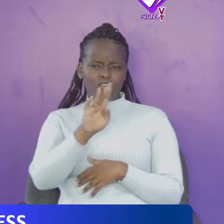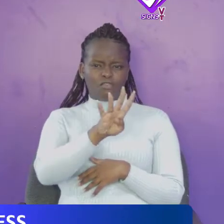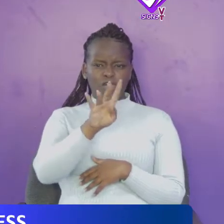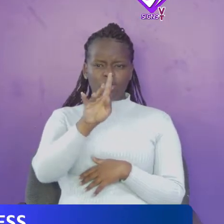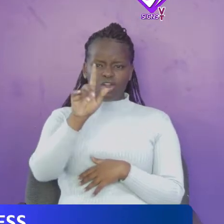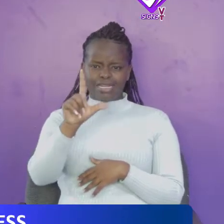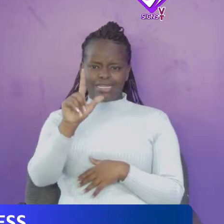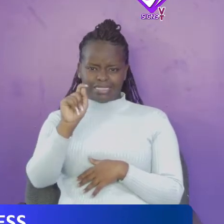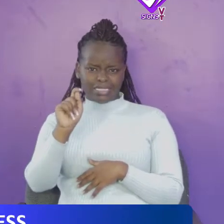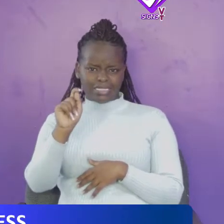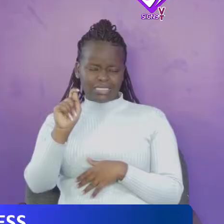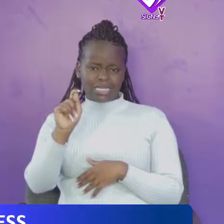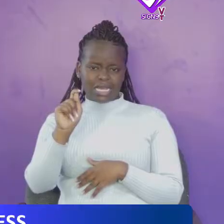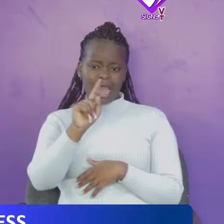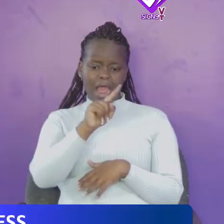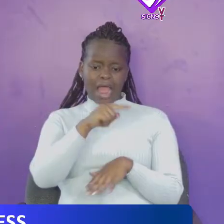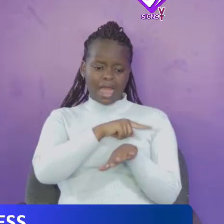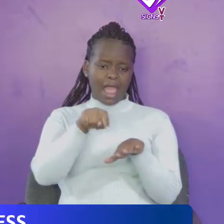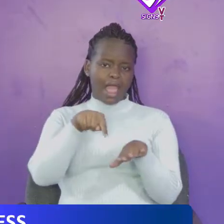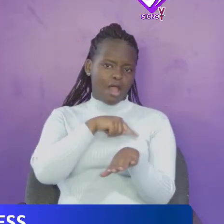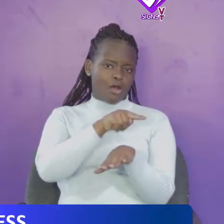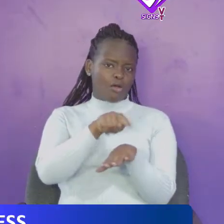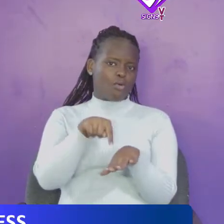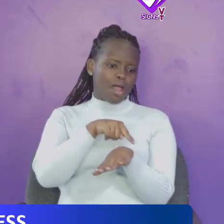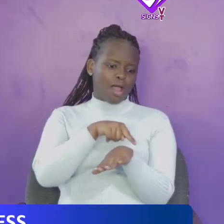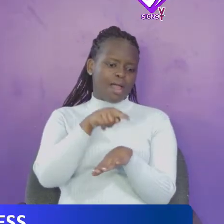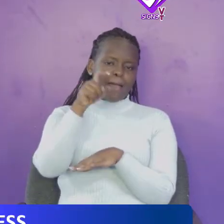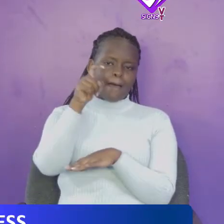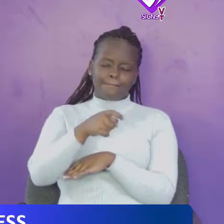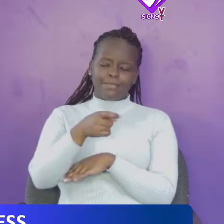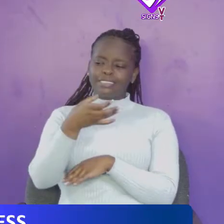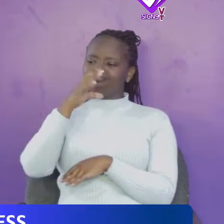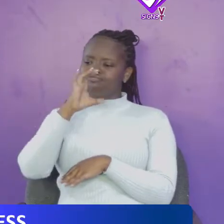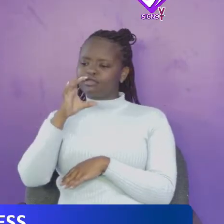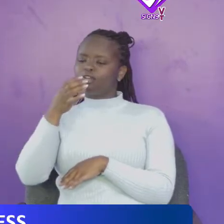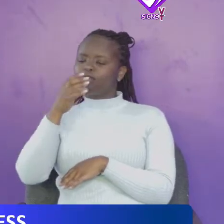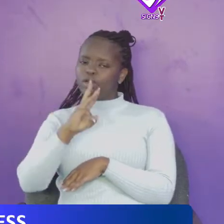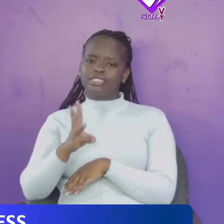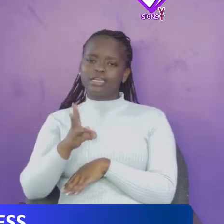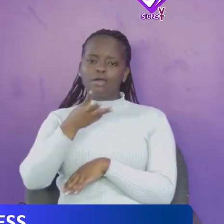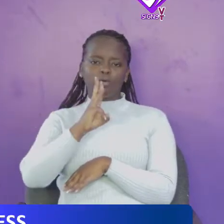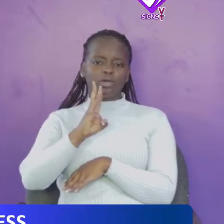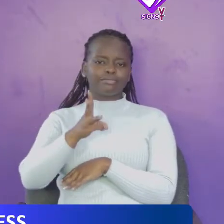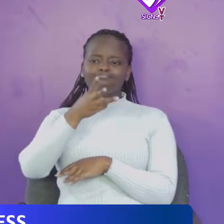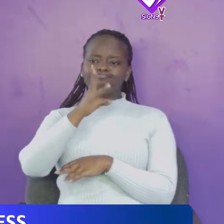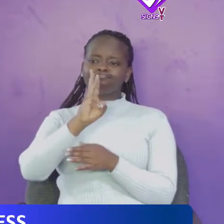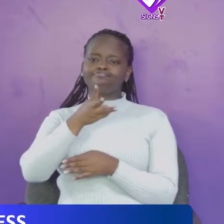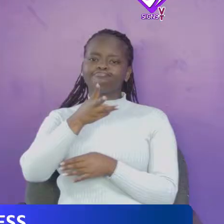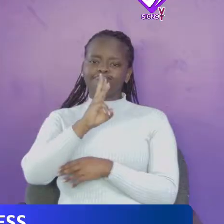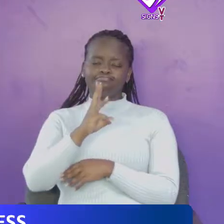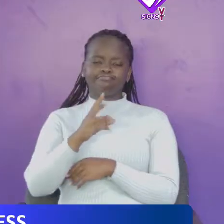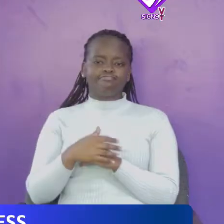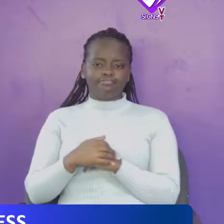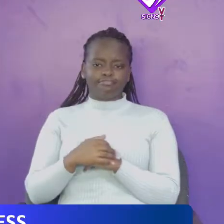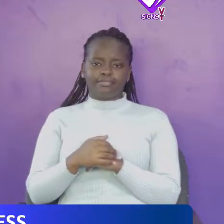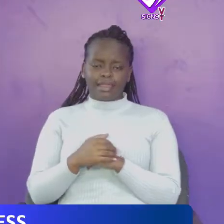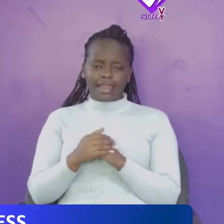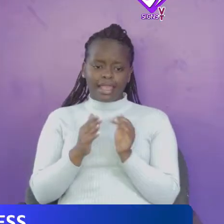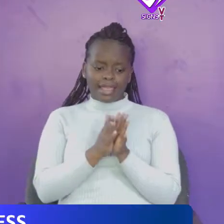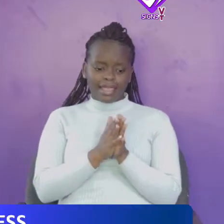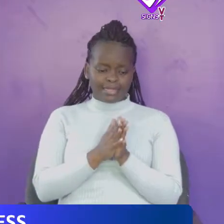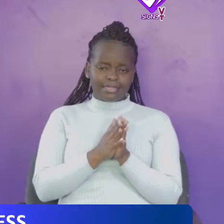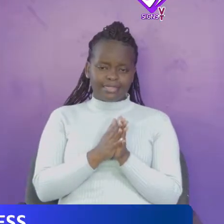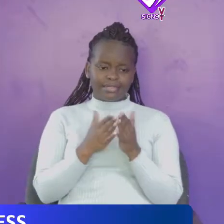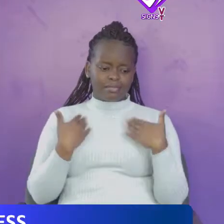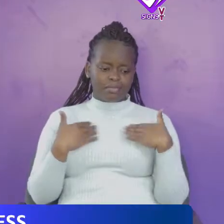hour. That's why you have to hydrate. Replenish. You have to hydrate a lot. Yeah. And athletes, those who